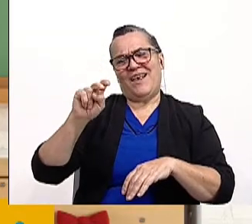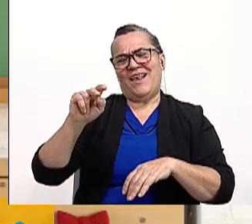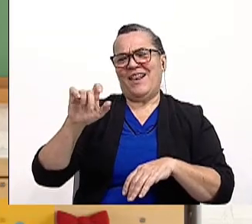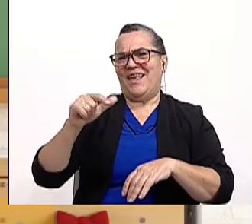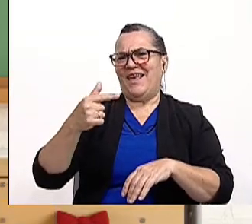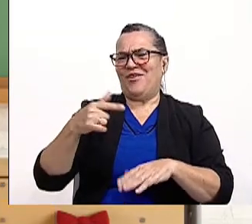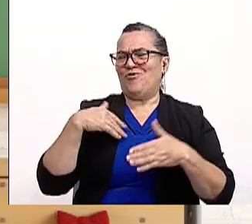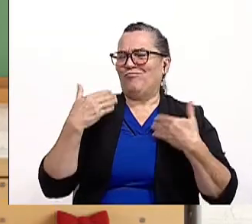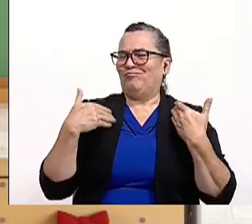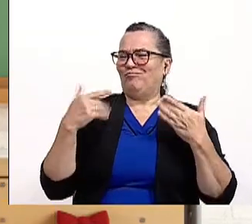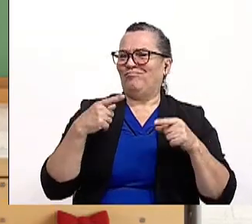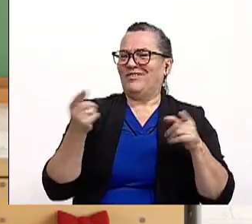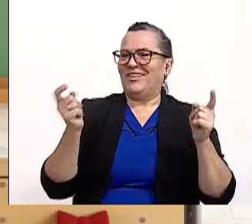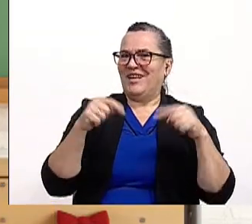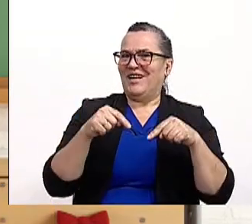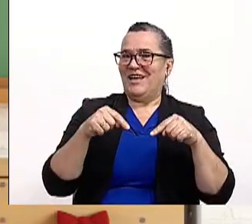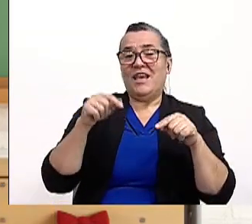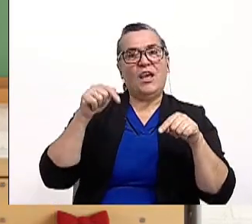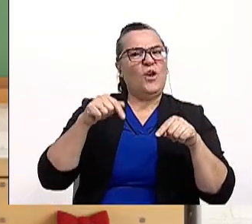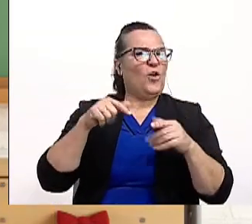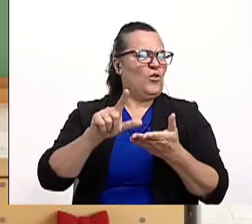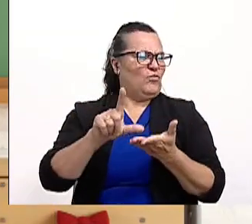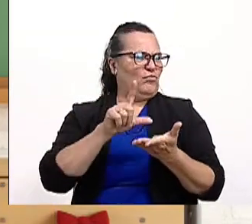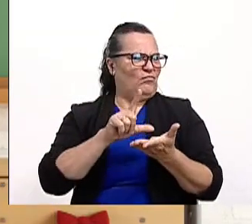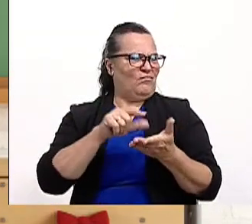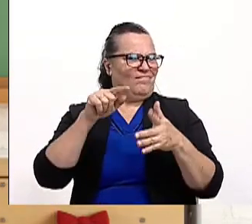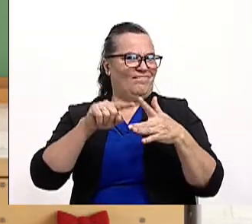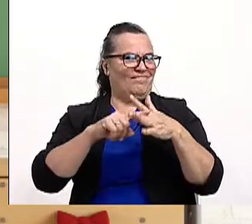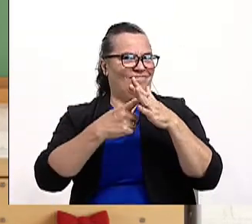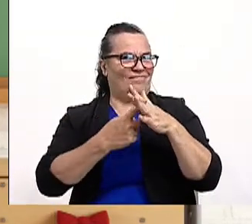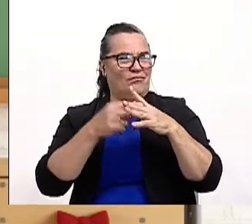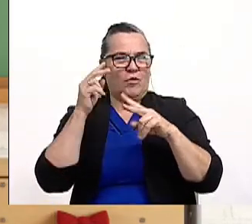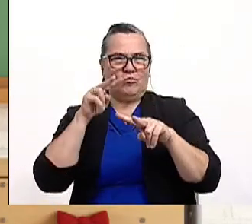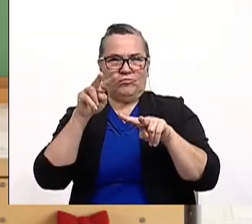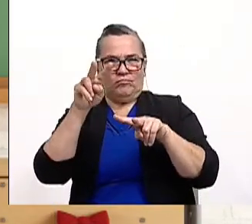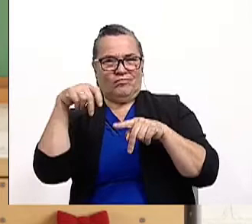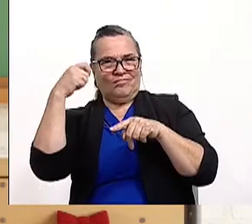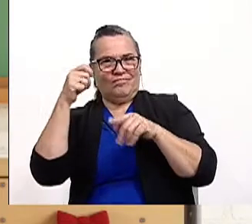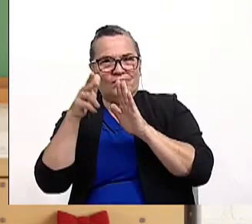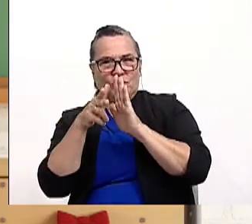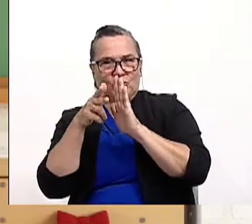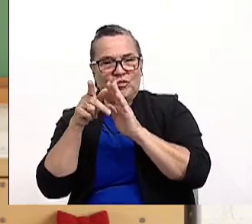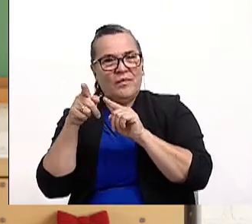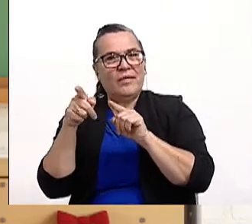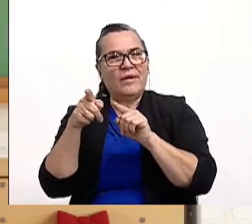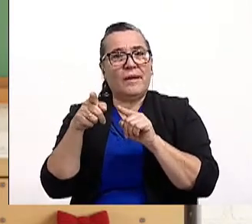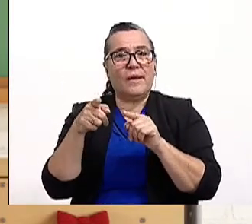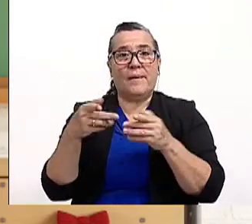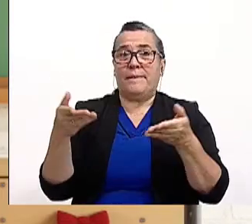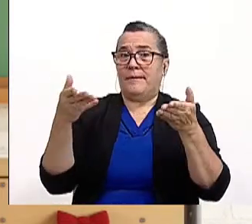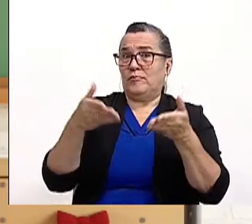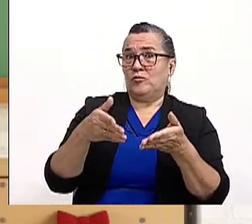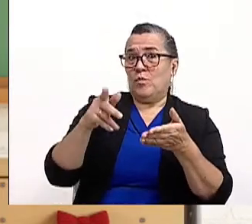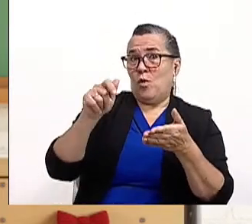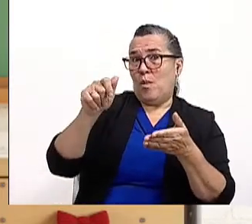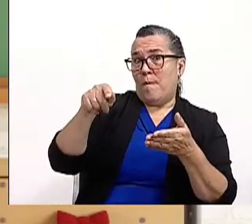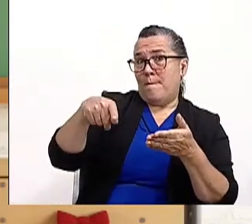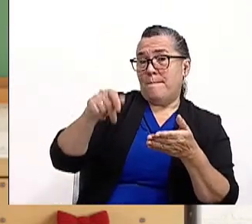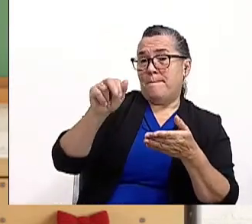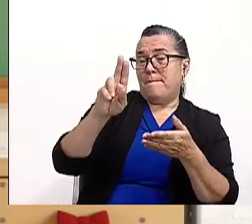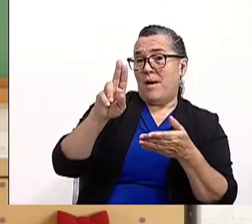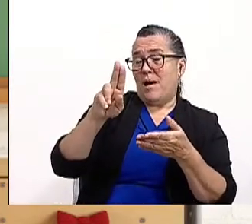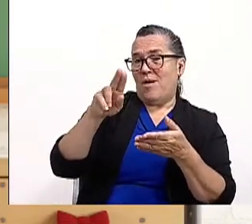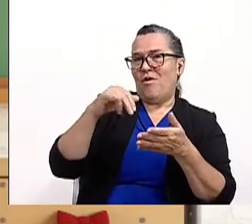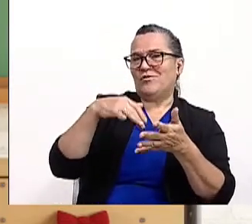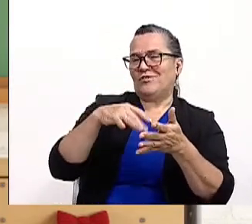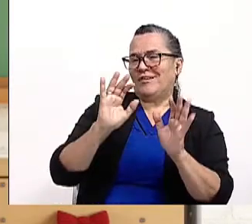today's lesson, we're going to watch a short video. It's presented by Pau. She's a great student. So